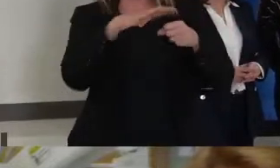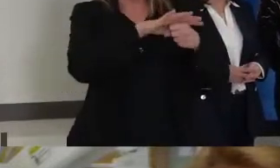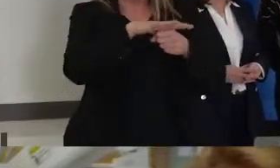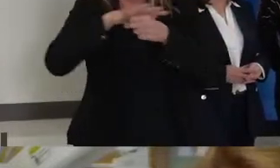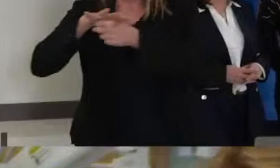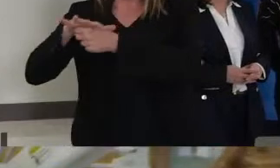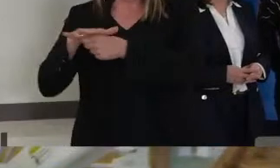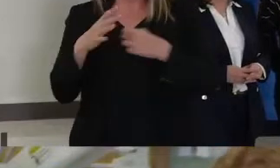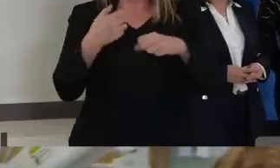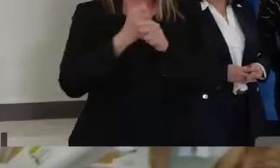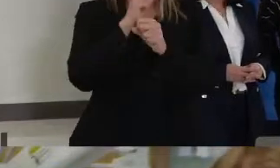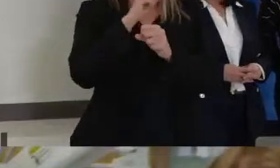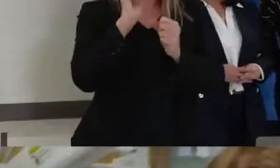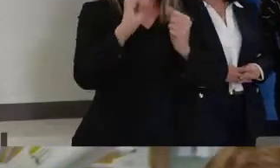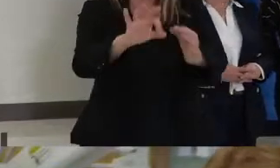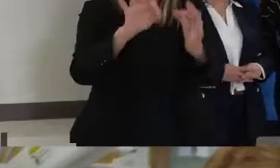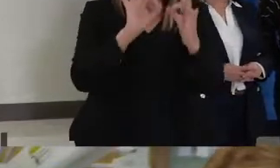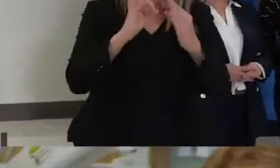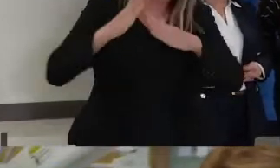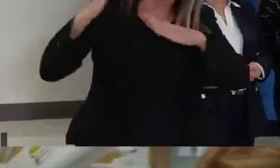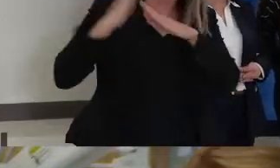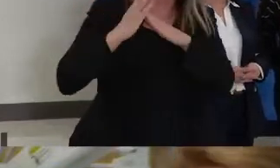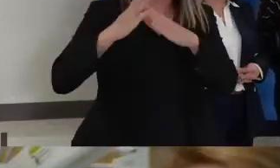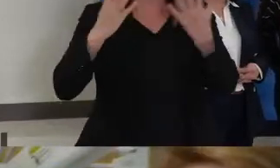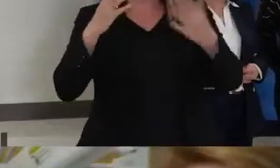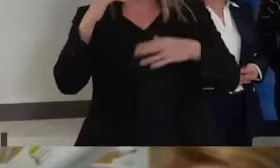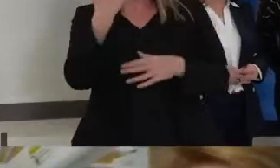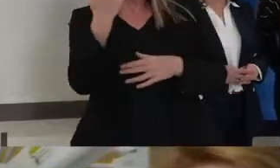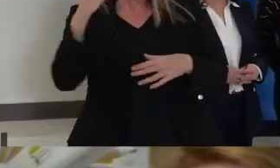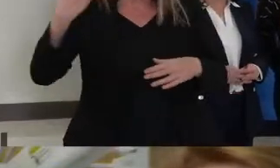they're state-of-the-art, 21st